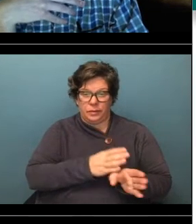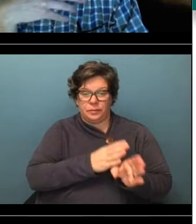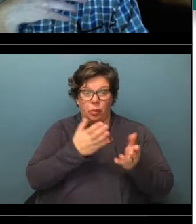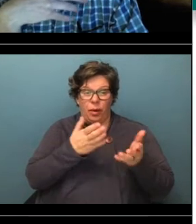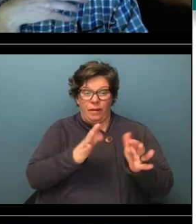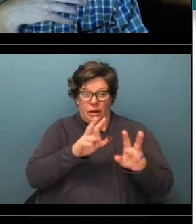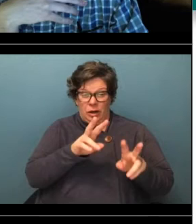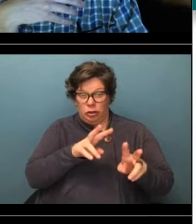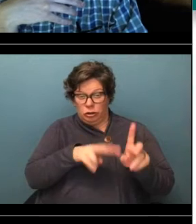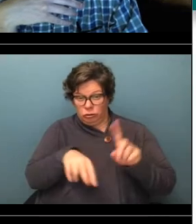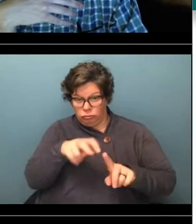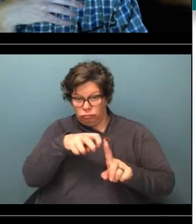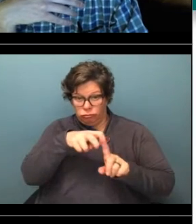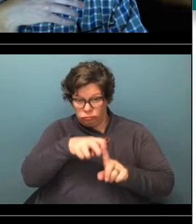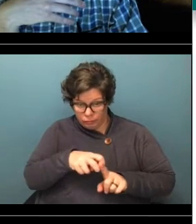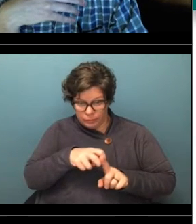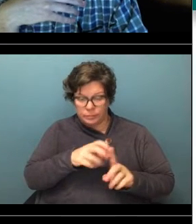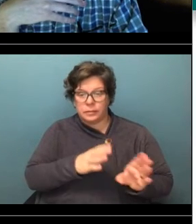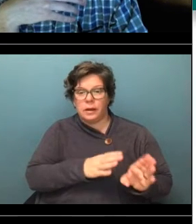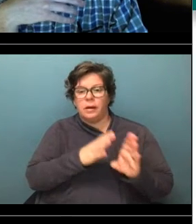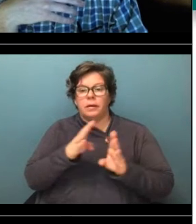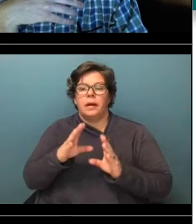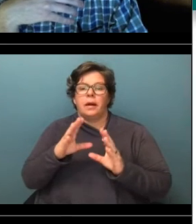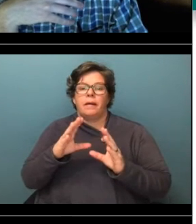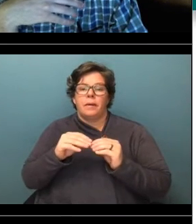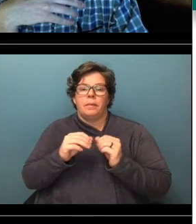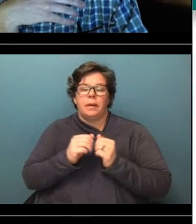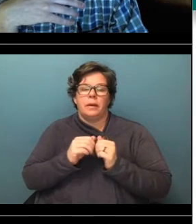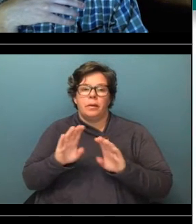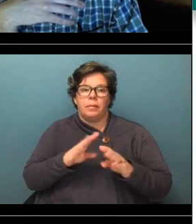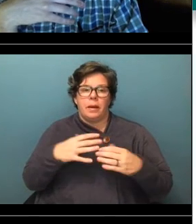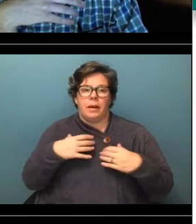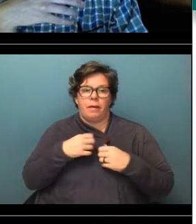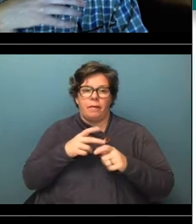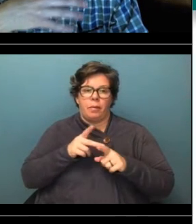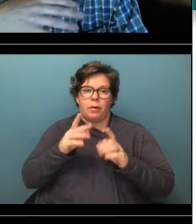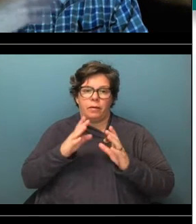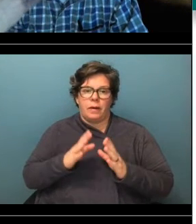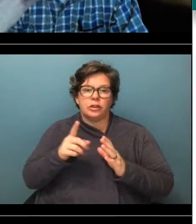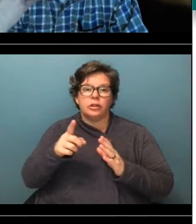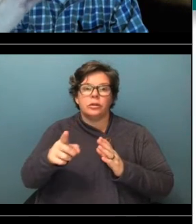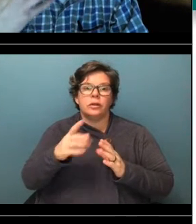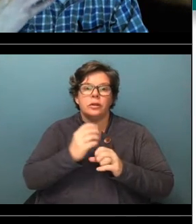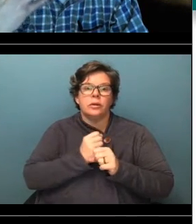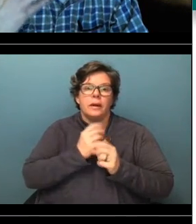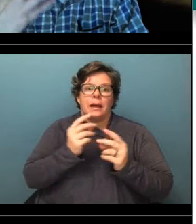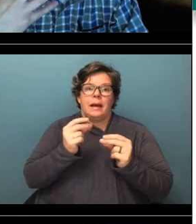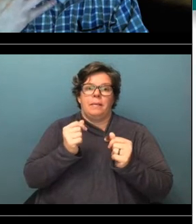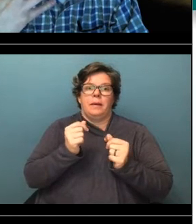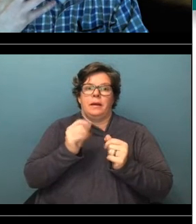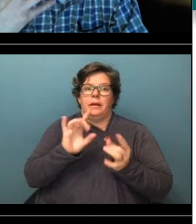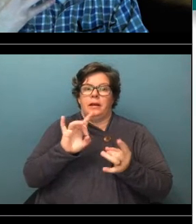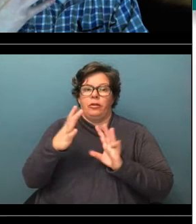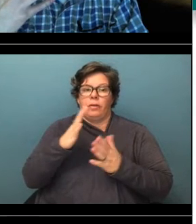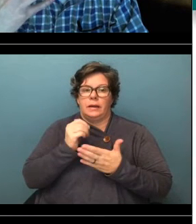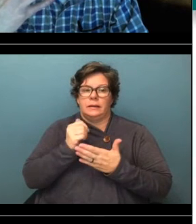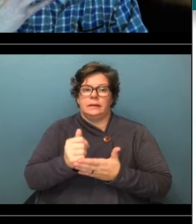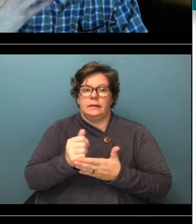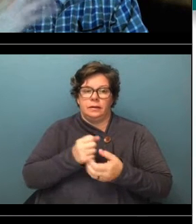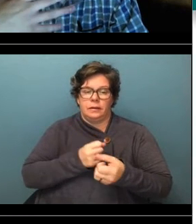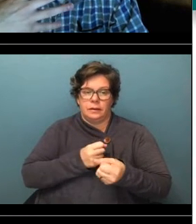completion of basic medical screening, clients will meet with a behavioral health professional in order to receive immediate crisis intervention and